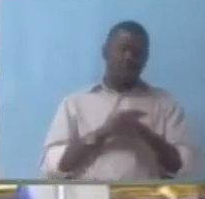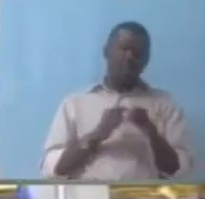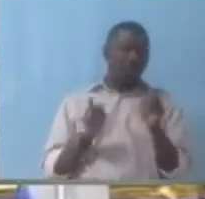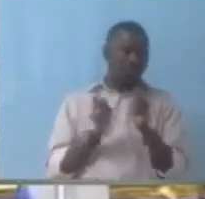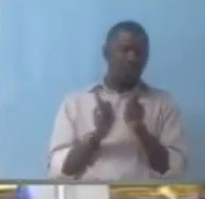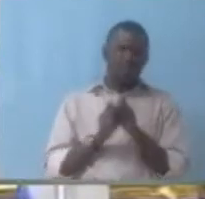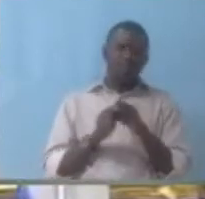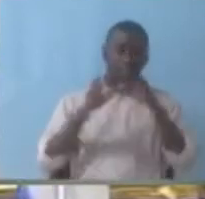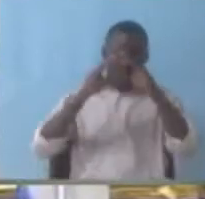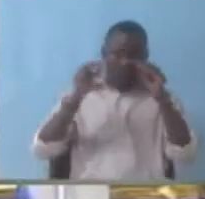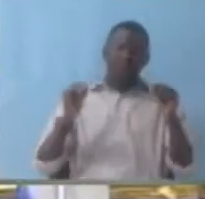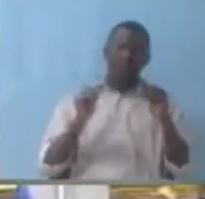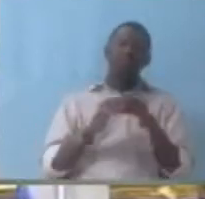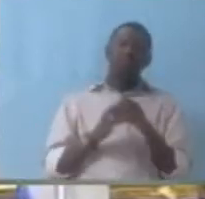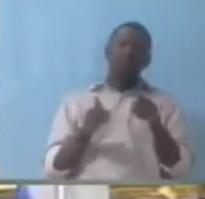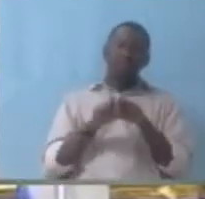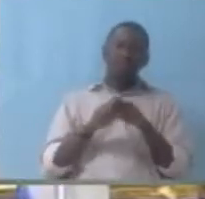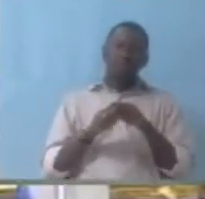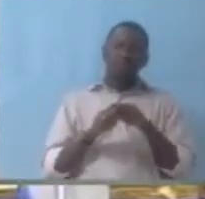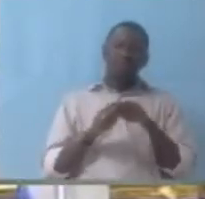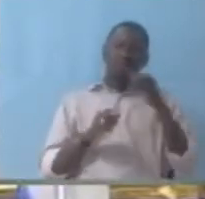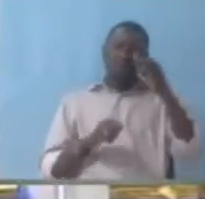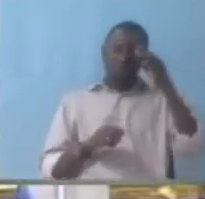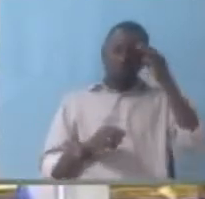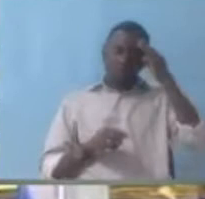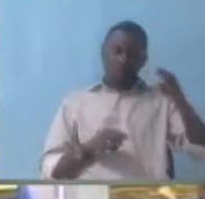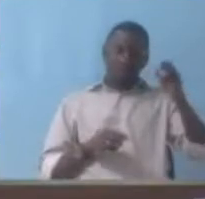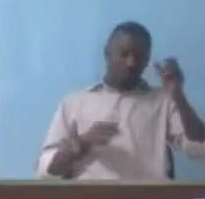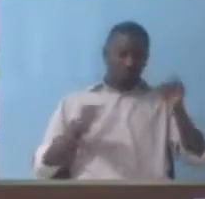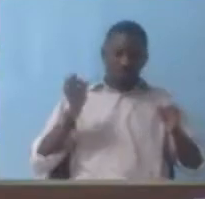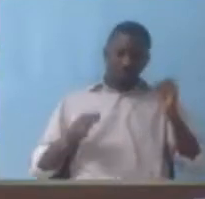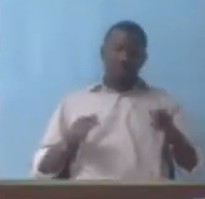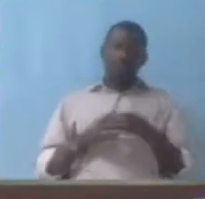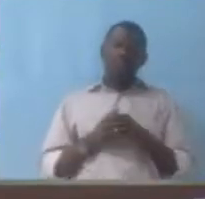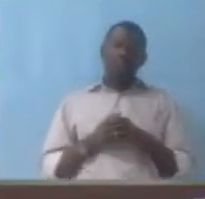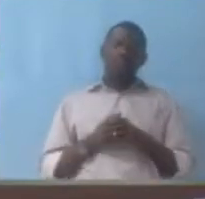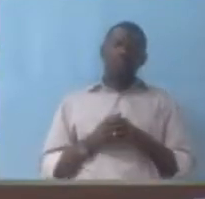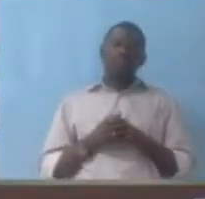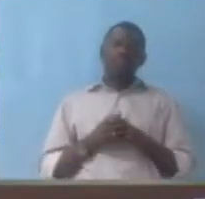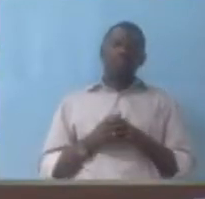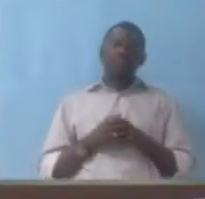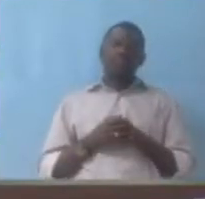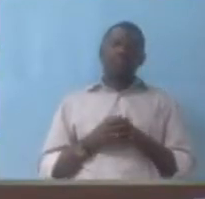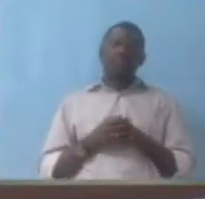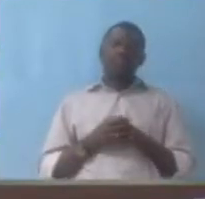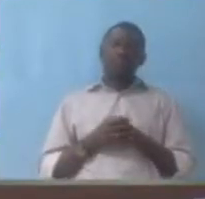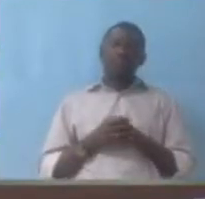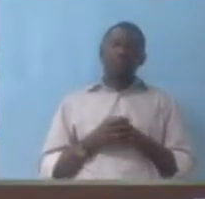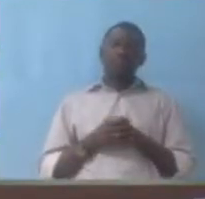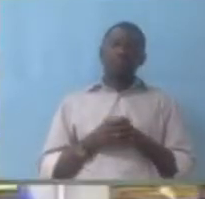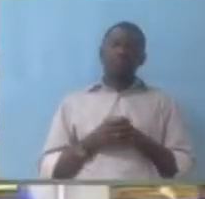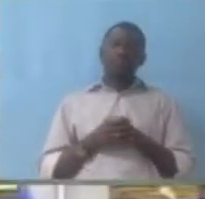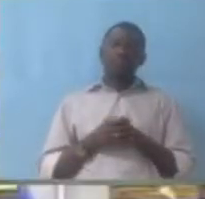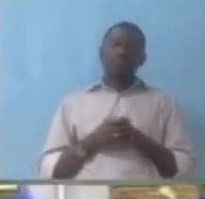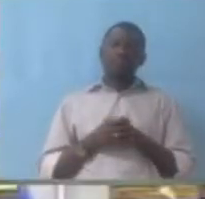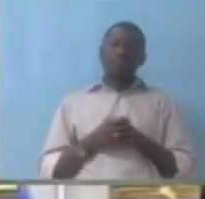Gay fanambe o bunkil ngol ko no anin attorney general. Sorry to I'm just trying to put things in context. Yes, I was wondering if you were going to come yes, to